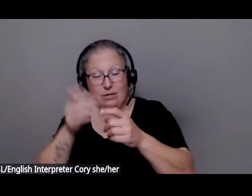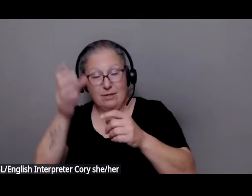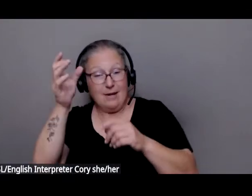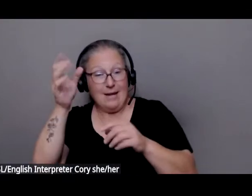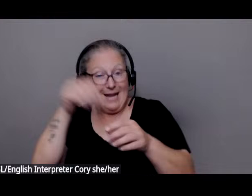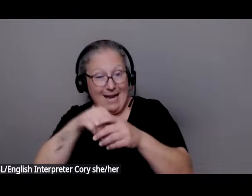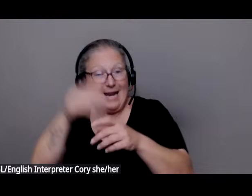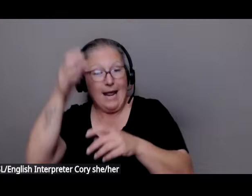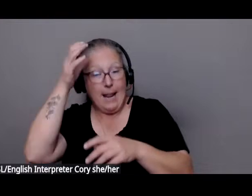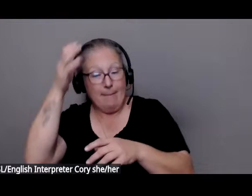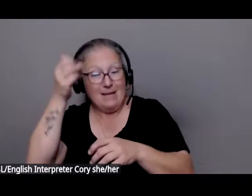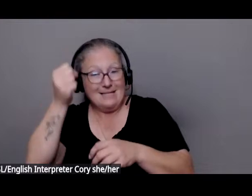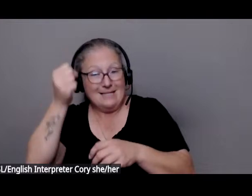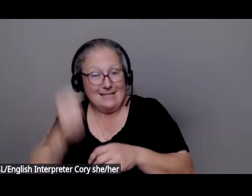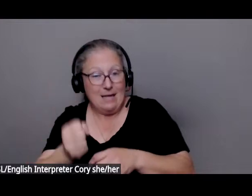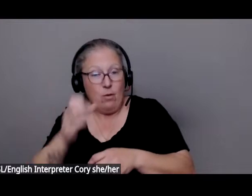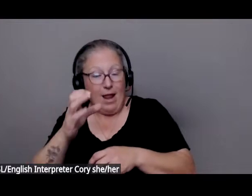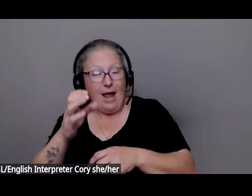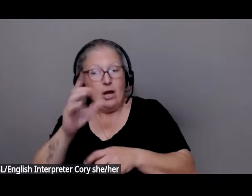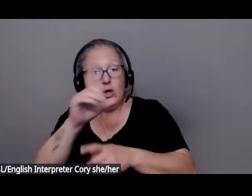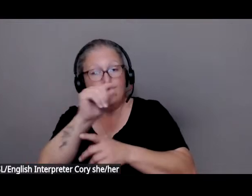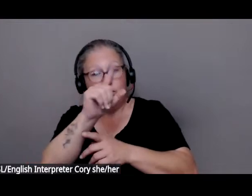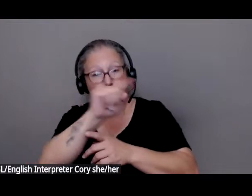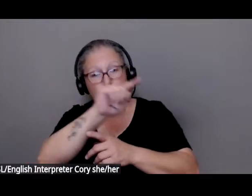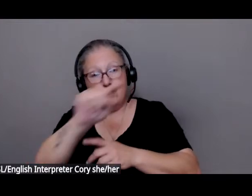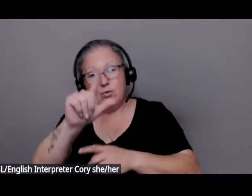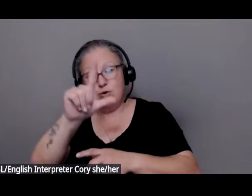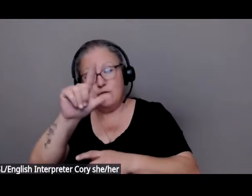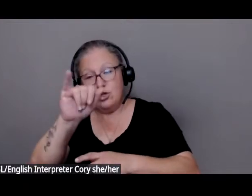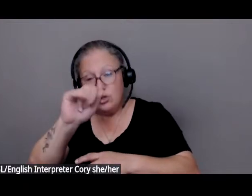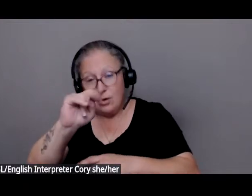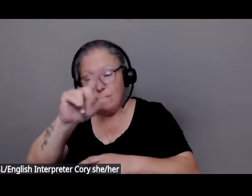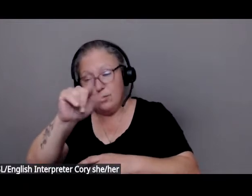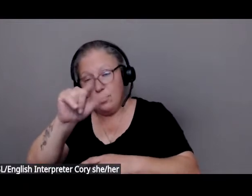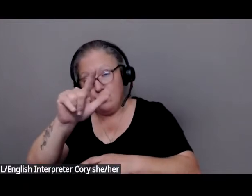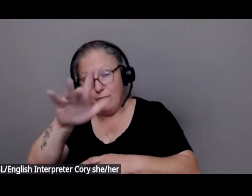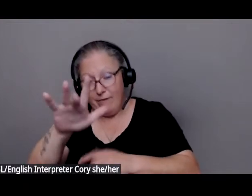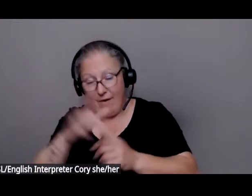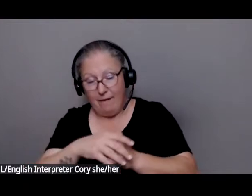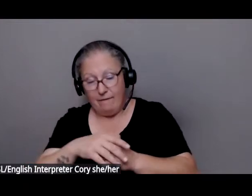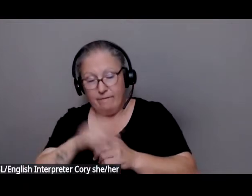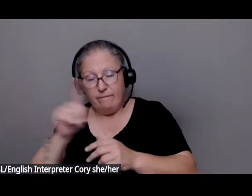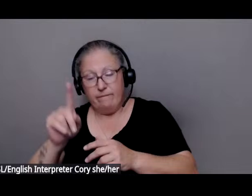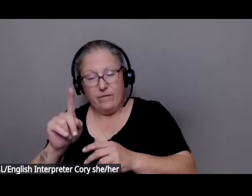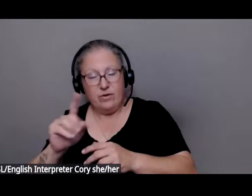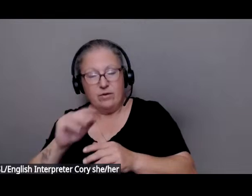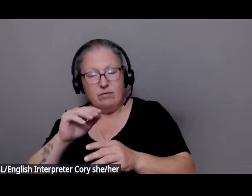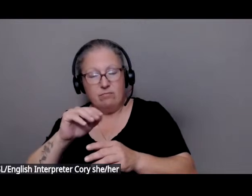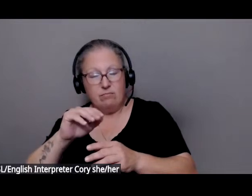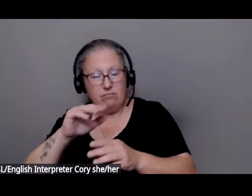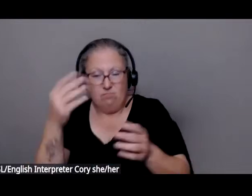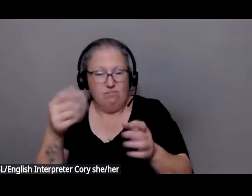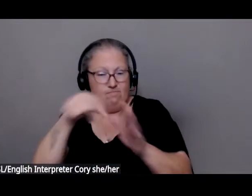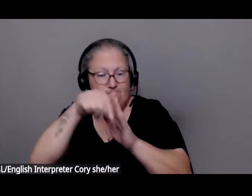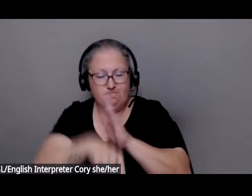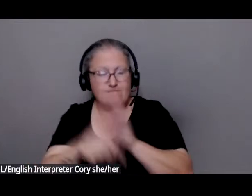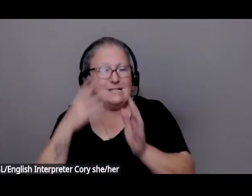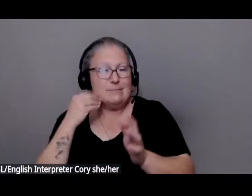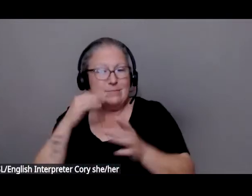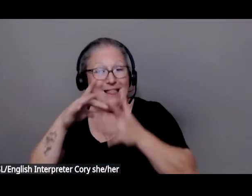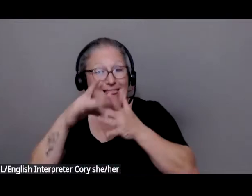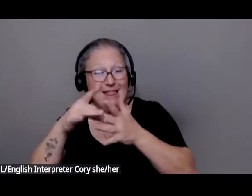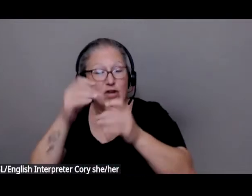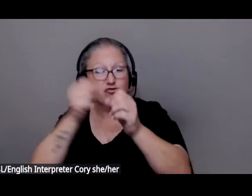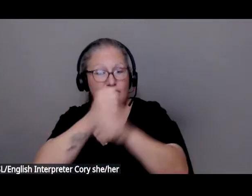Carolina from 2021 until January 2025, where she developed extensive experience in leading